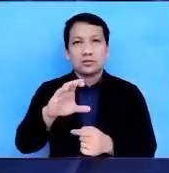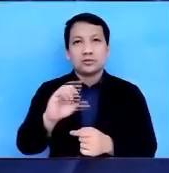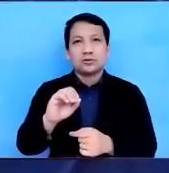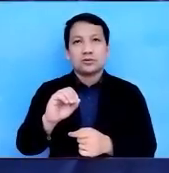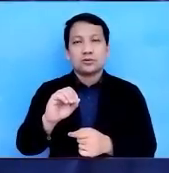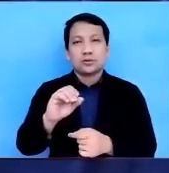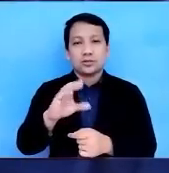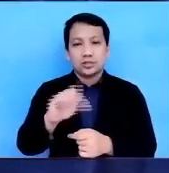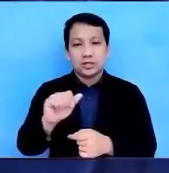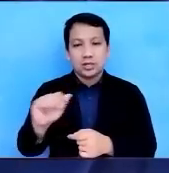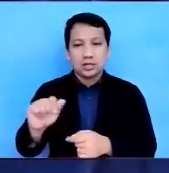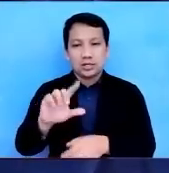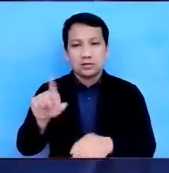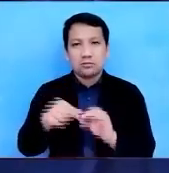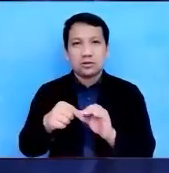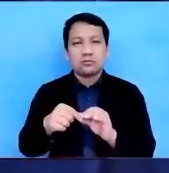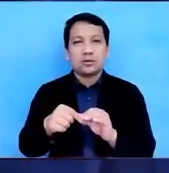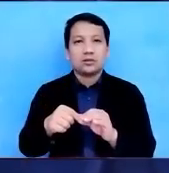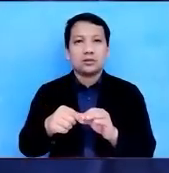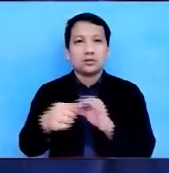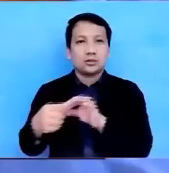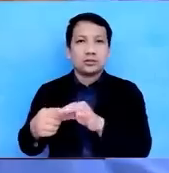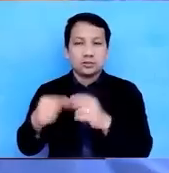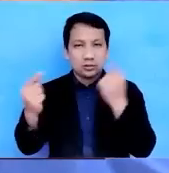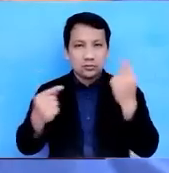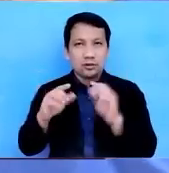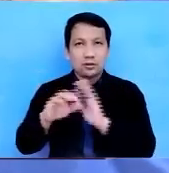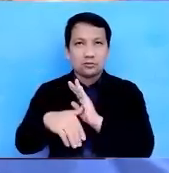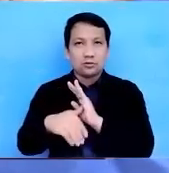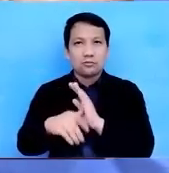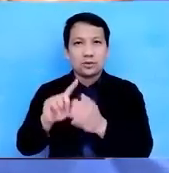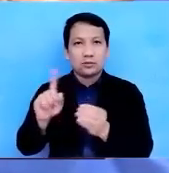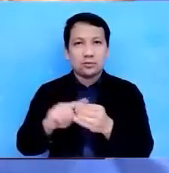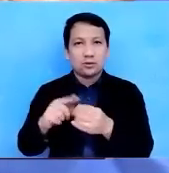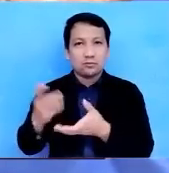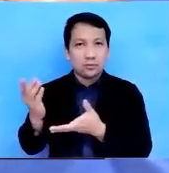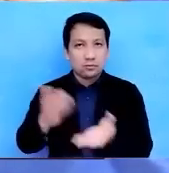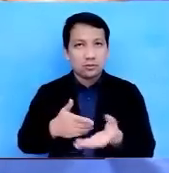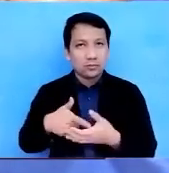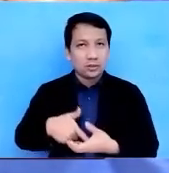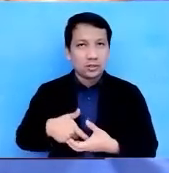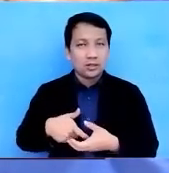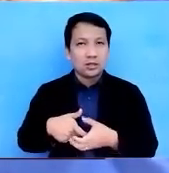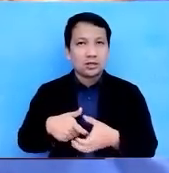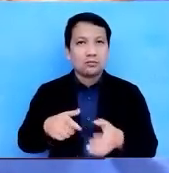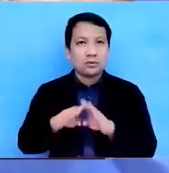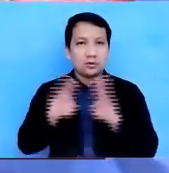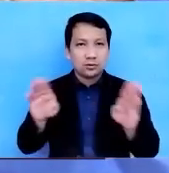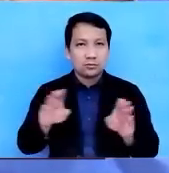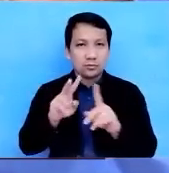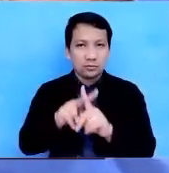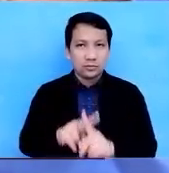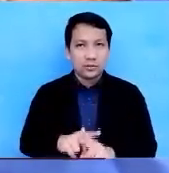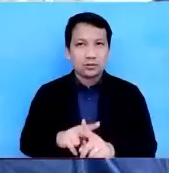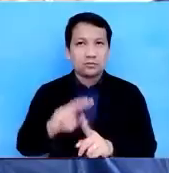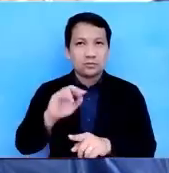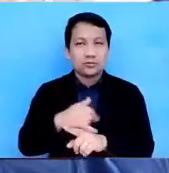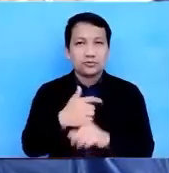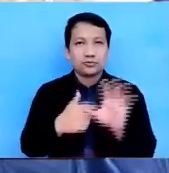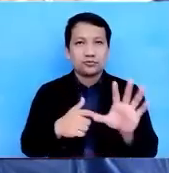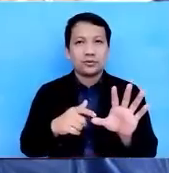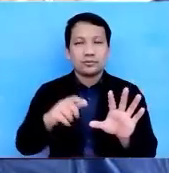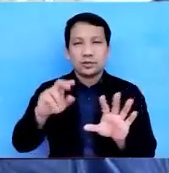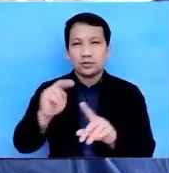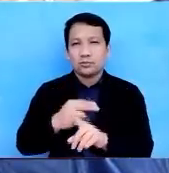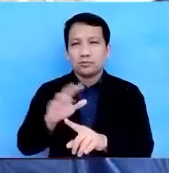on the Ban on Firearms and Security Concerns ng COMELEC para makapagbitbit ng armas. Bukas ang application mula June 5 hanggang November